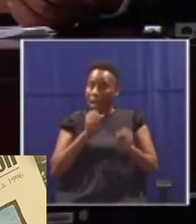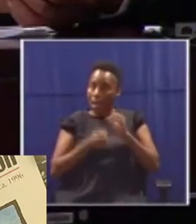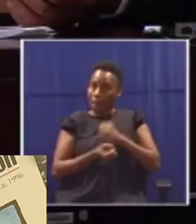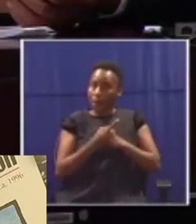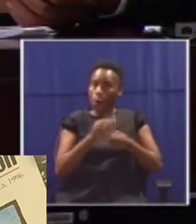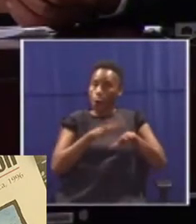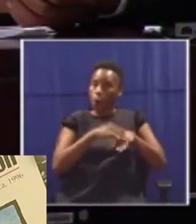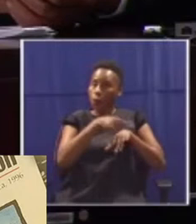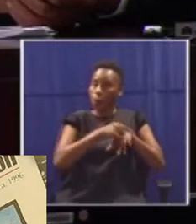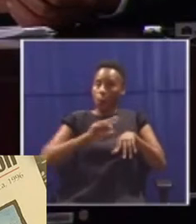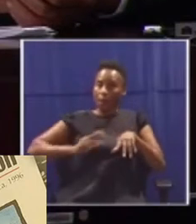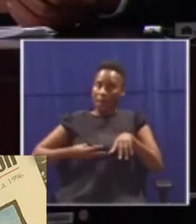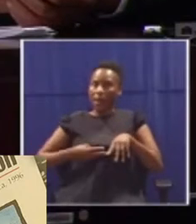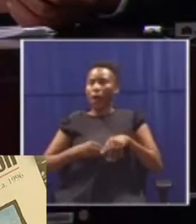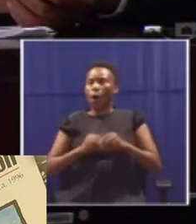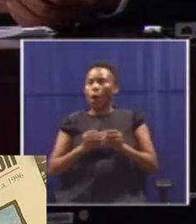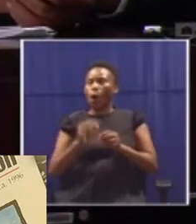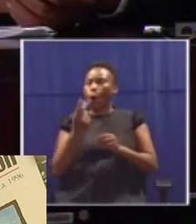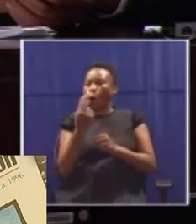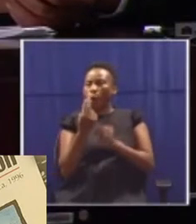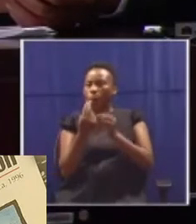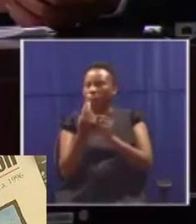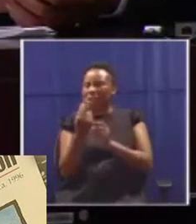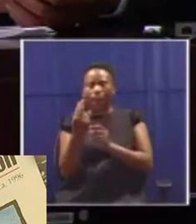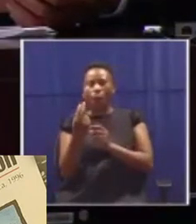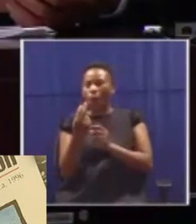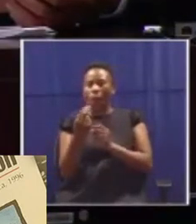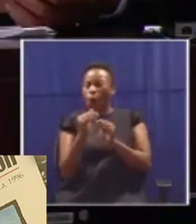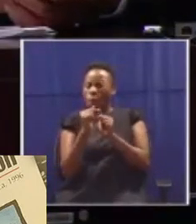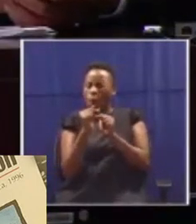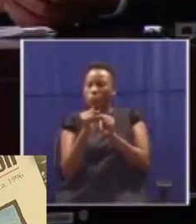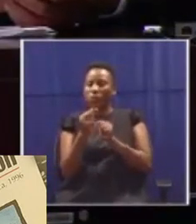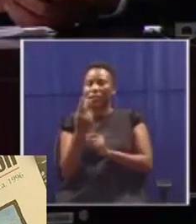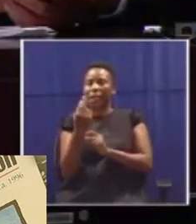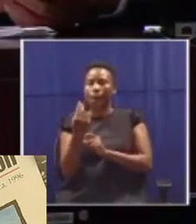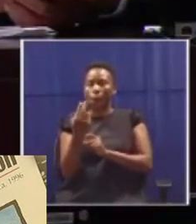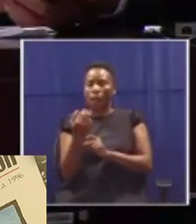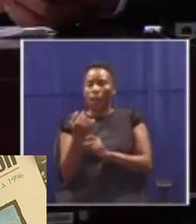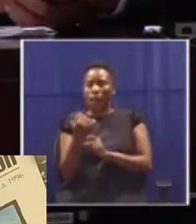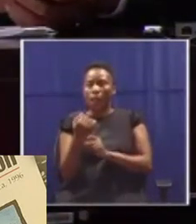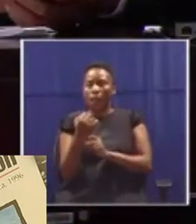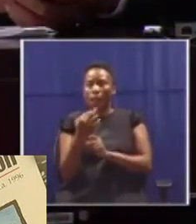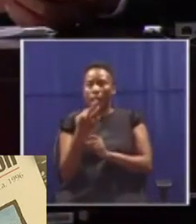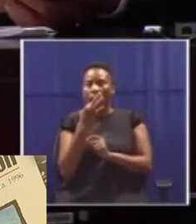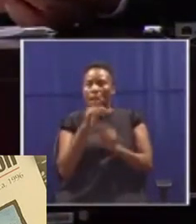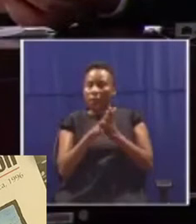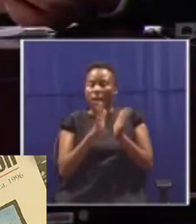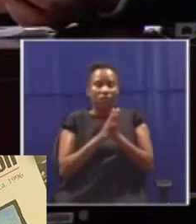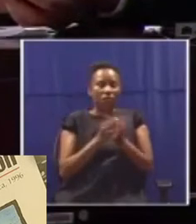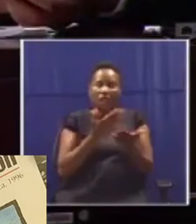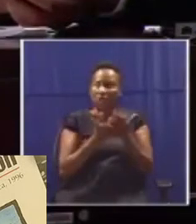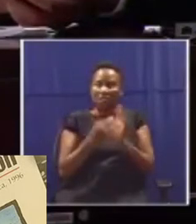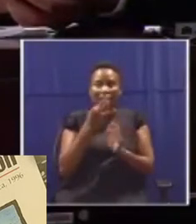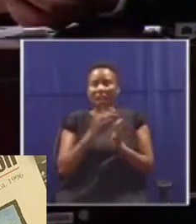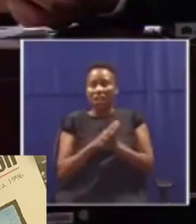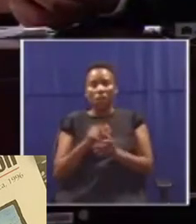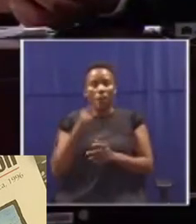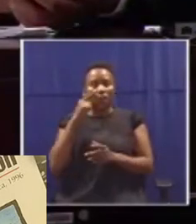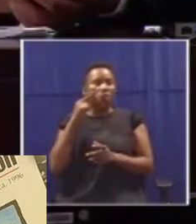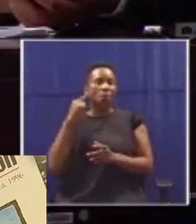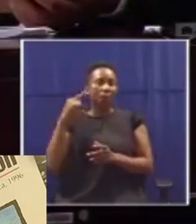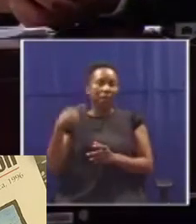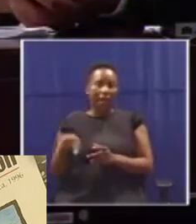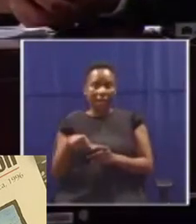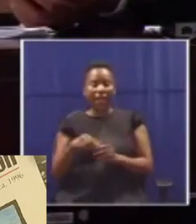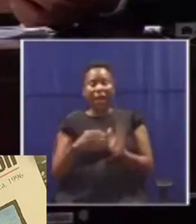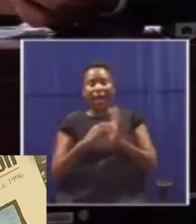are almost double that of an actual war zone, whether you take Ukraine as an example or what is happening